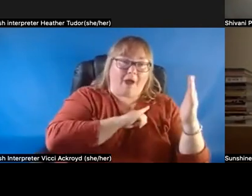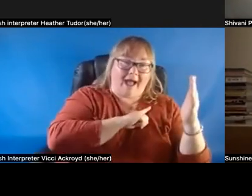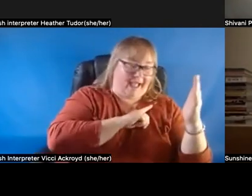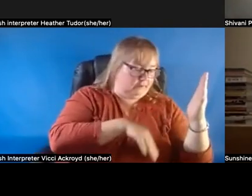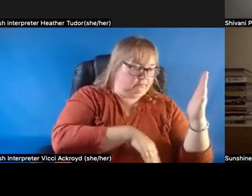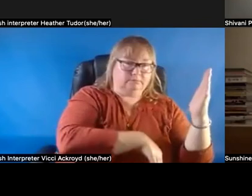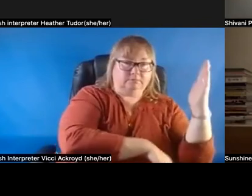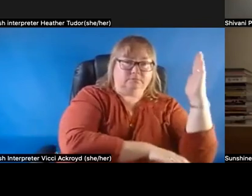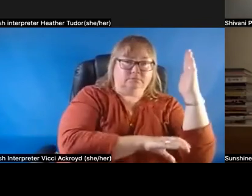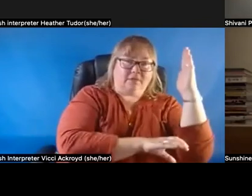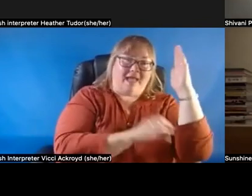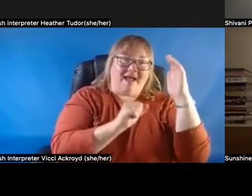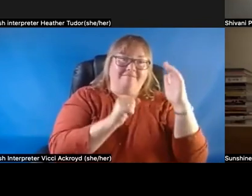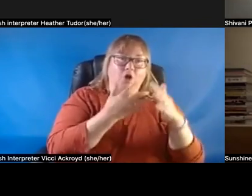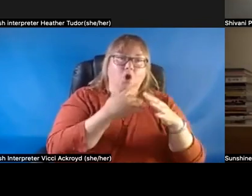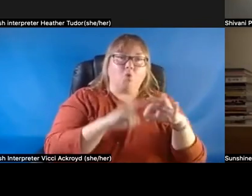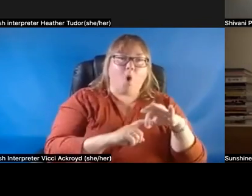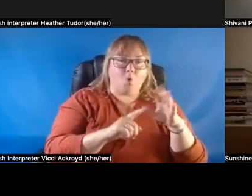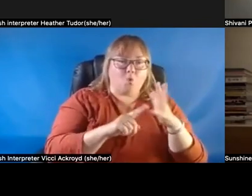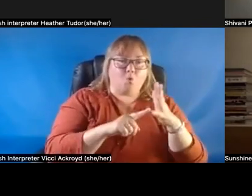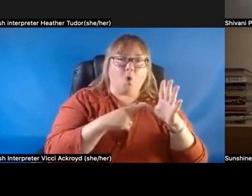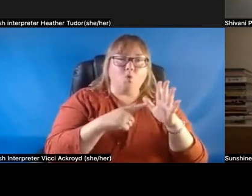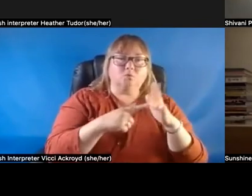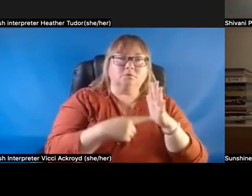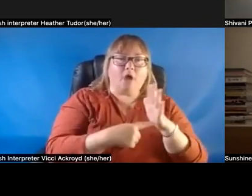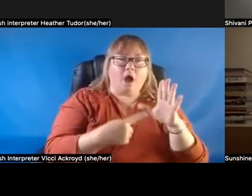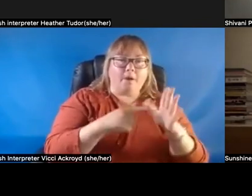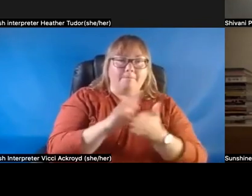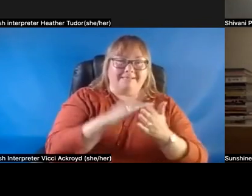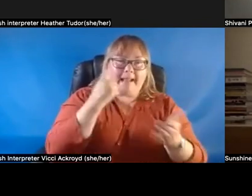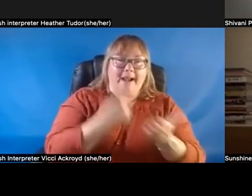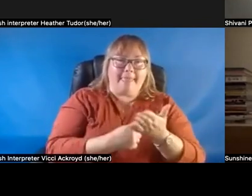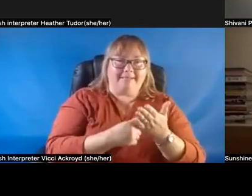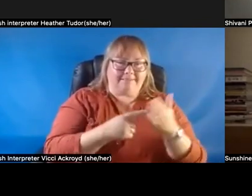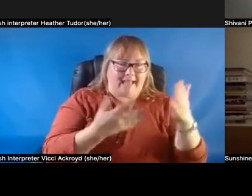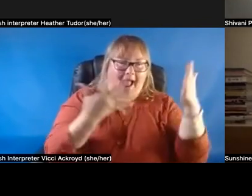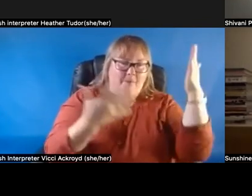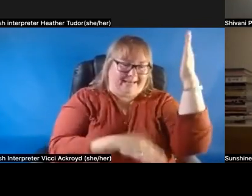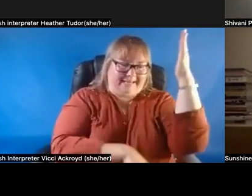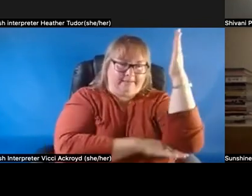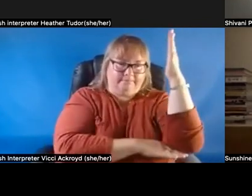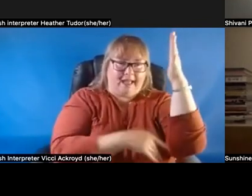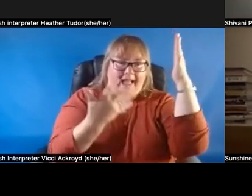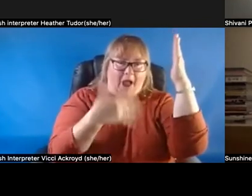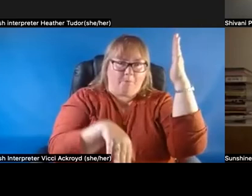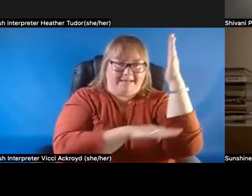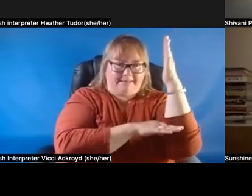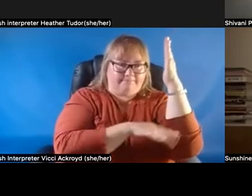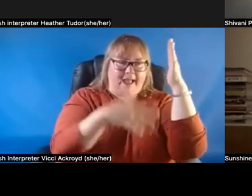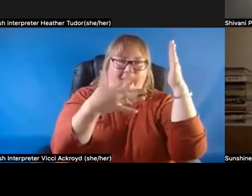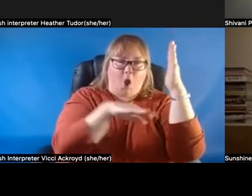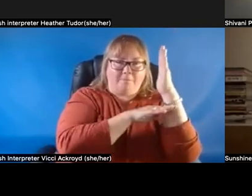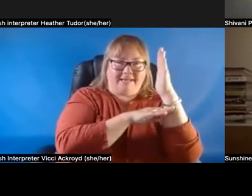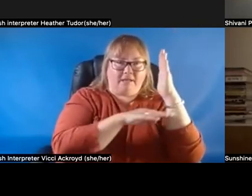social stigmas which attach? How you would make the laws, and you would, and that's what Ambedkar said